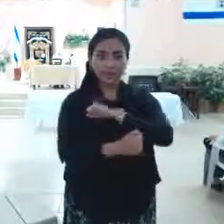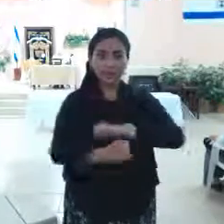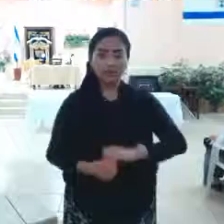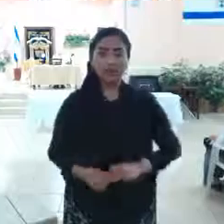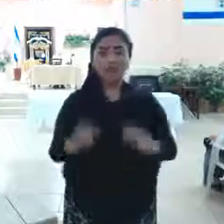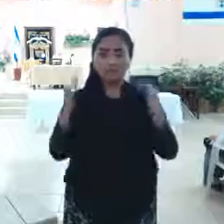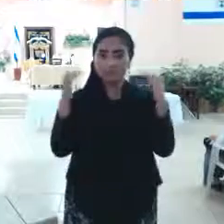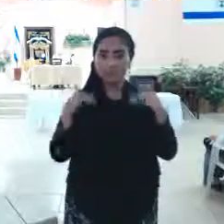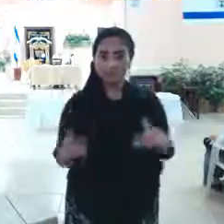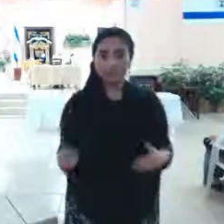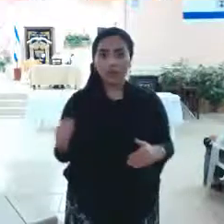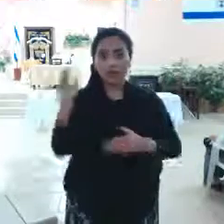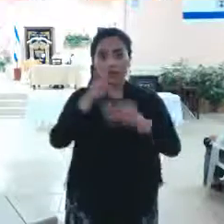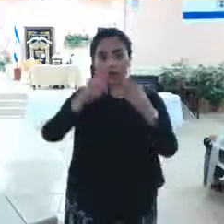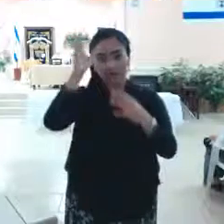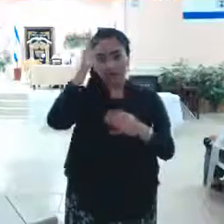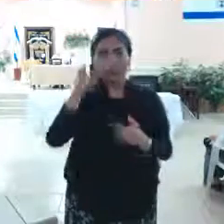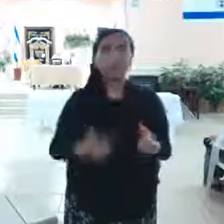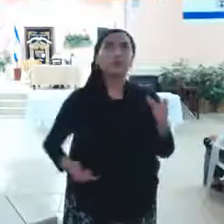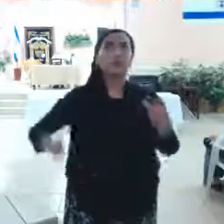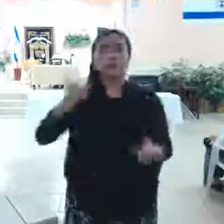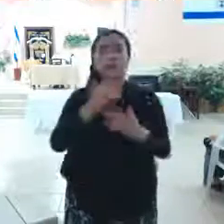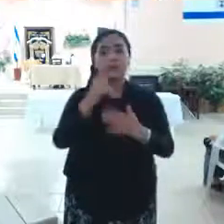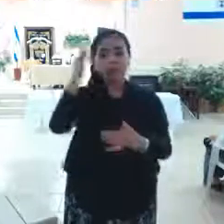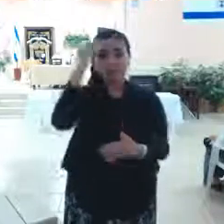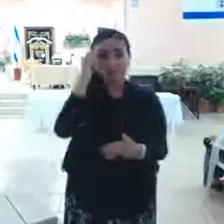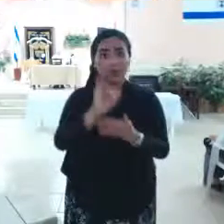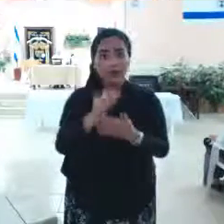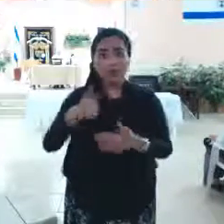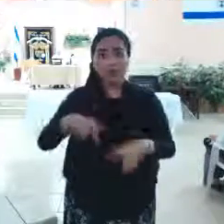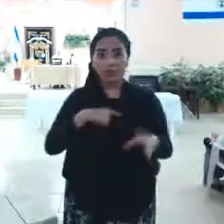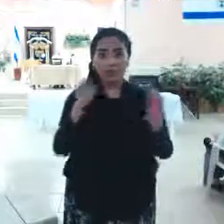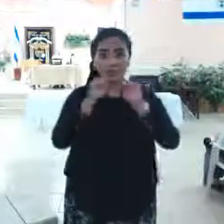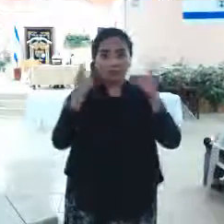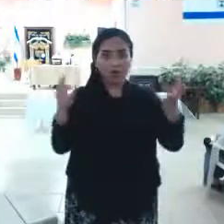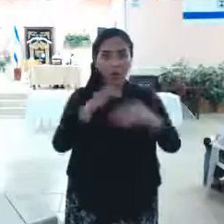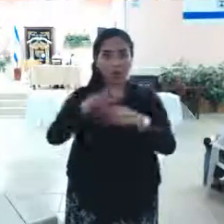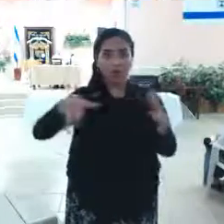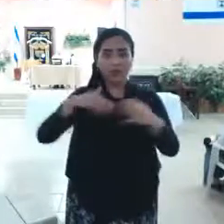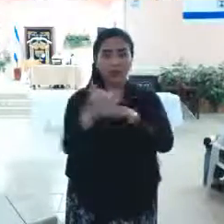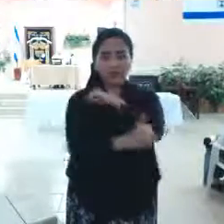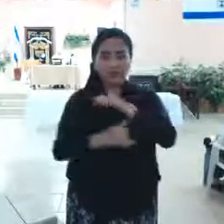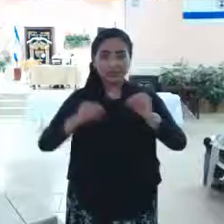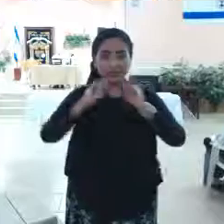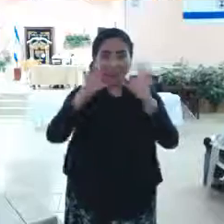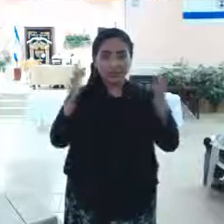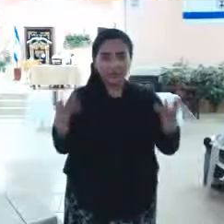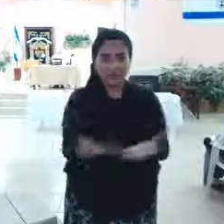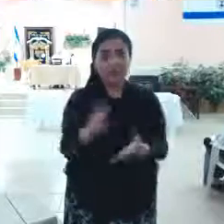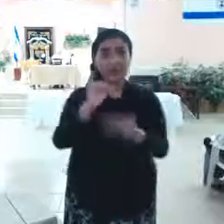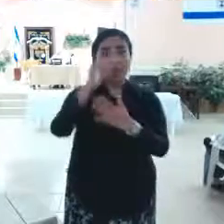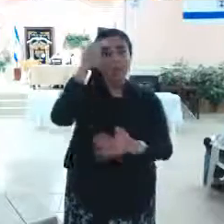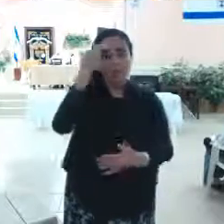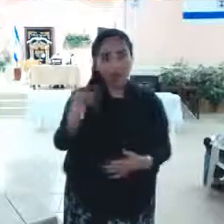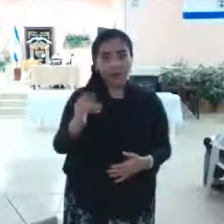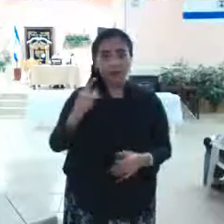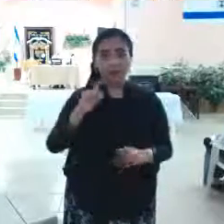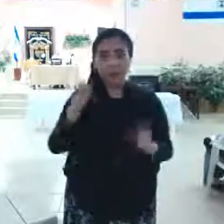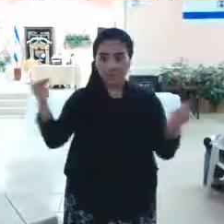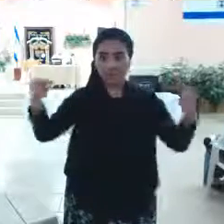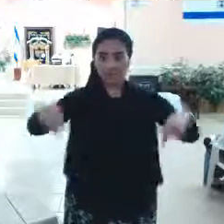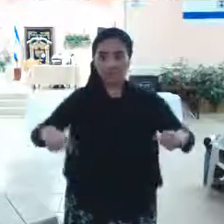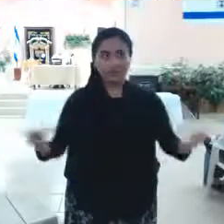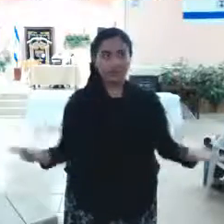Pesach. Well, the Eternal Father is so good, He knows that we are spread in between the nations. That's why He